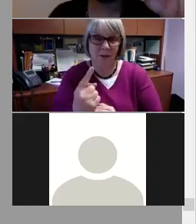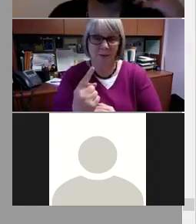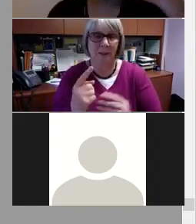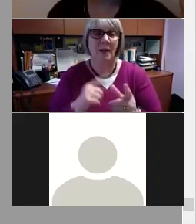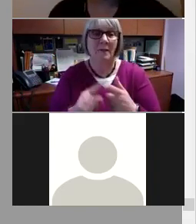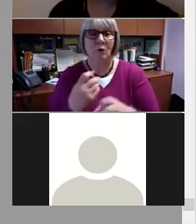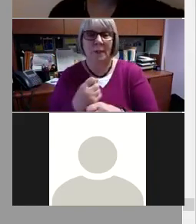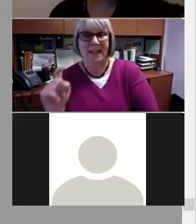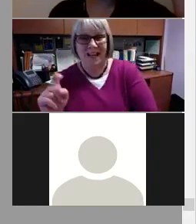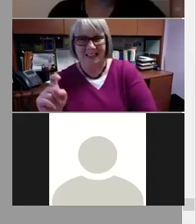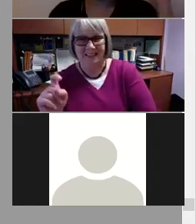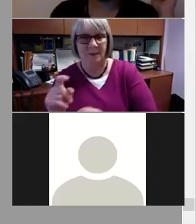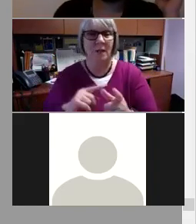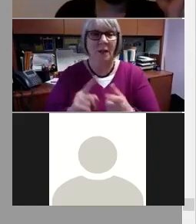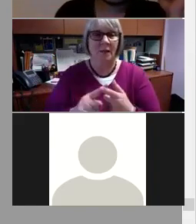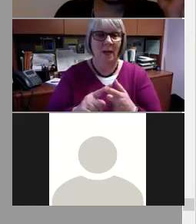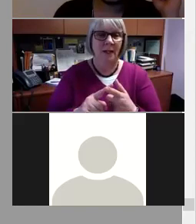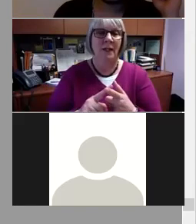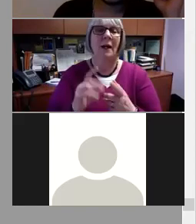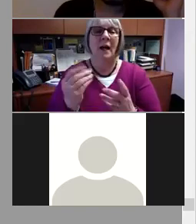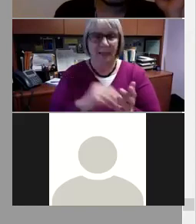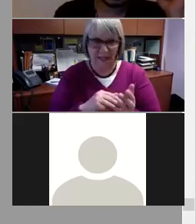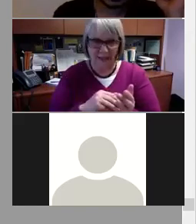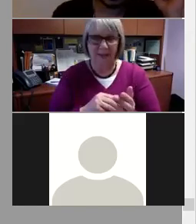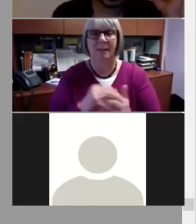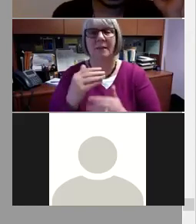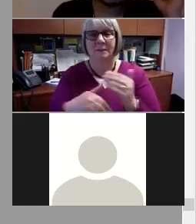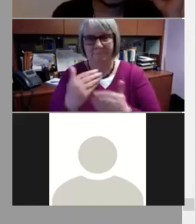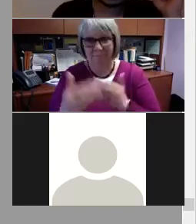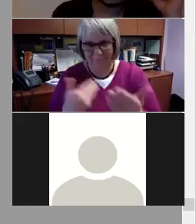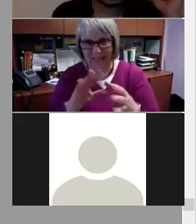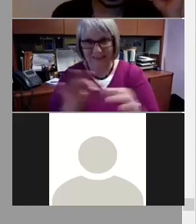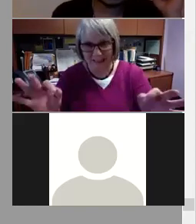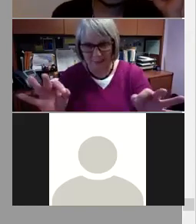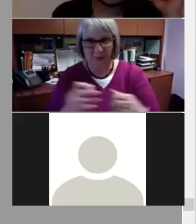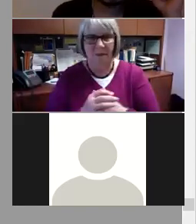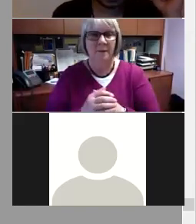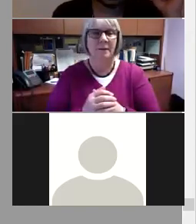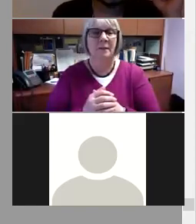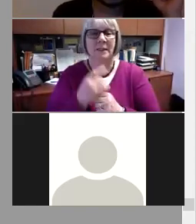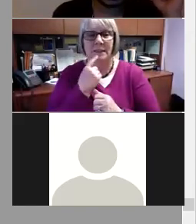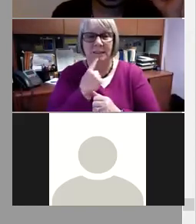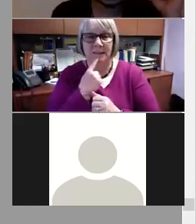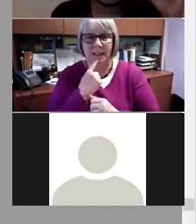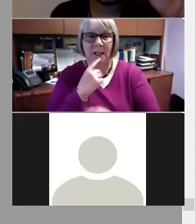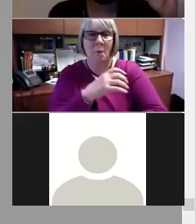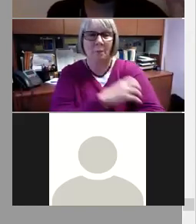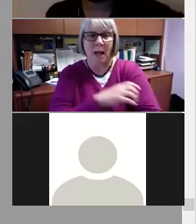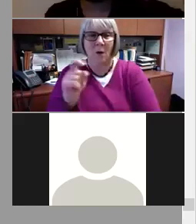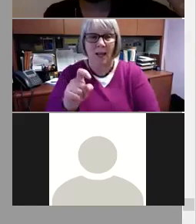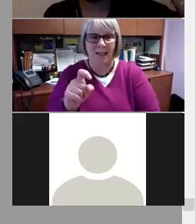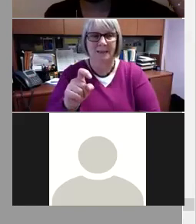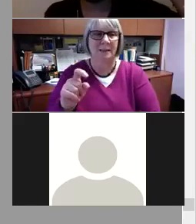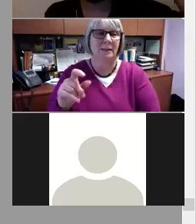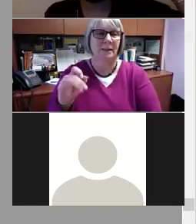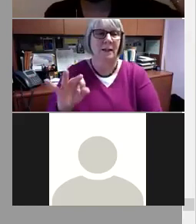then it basically calls itself again in that return statement, where it basically calls itself pow x of